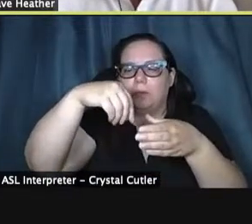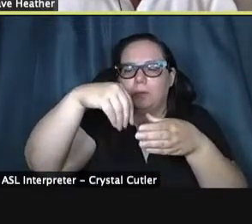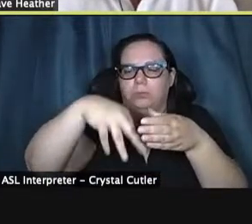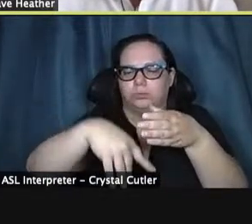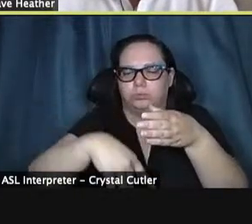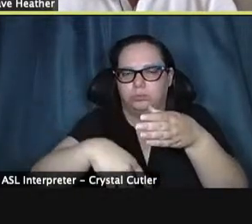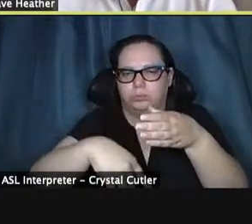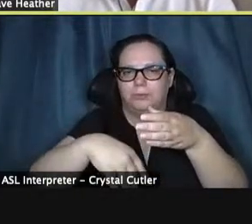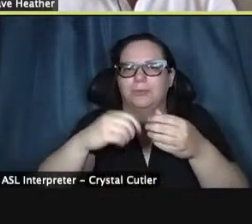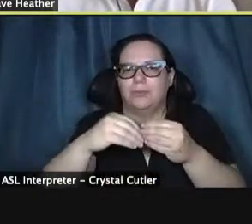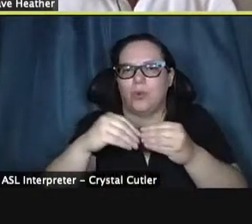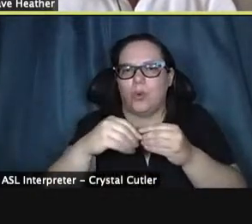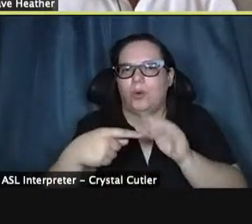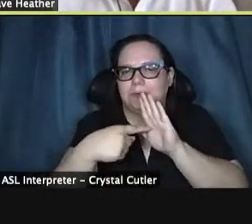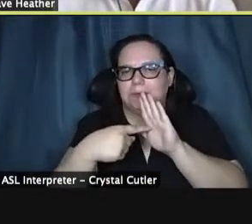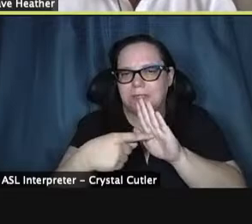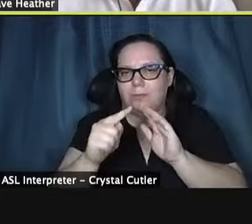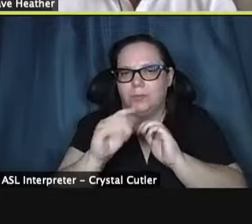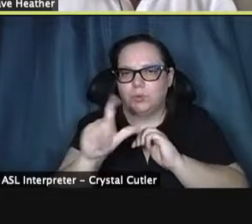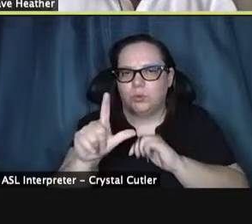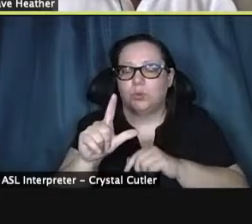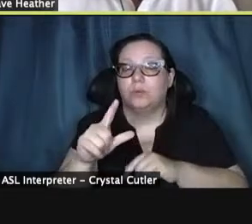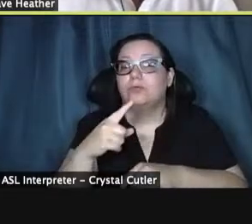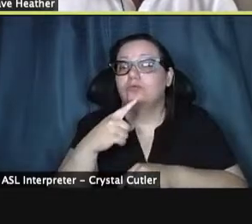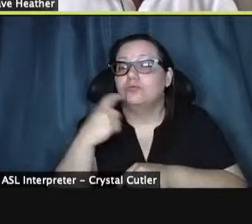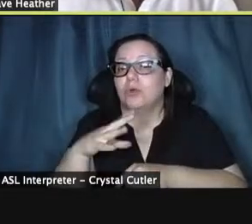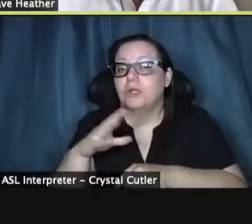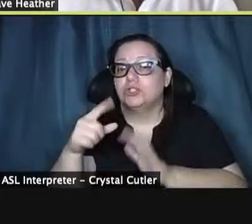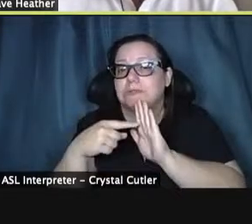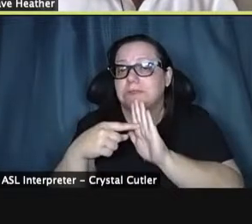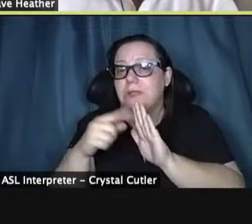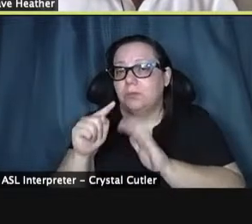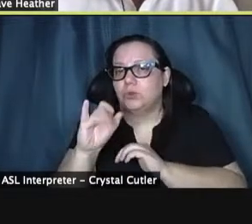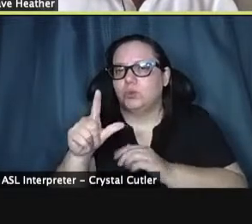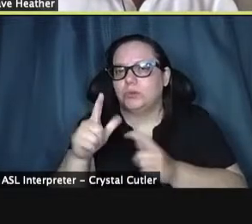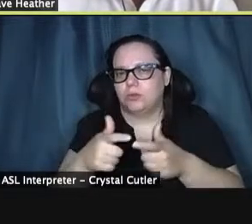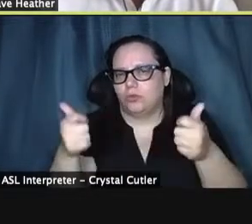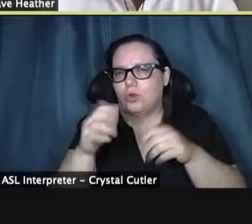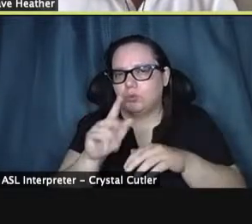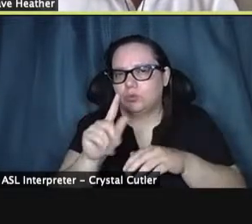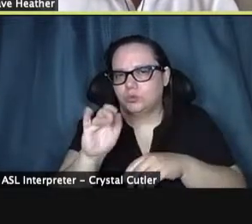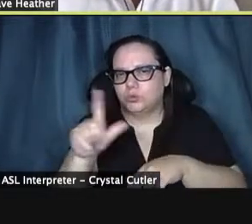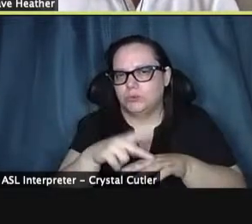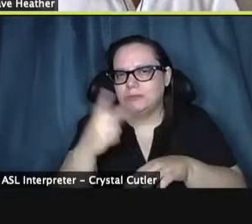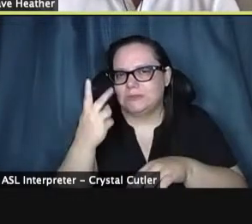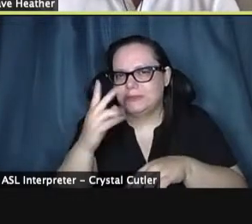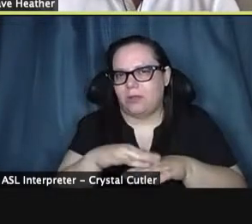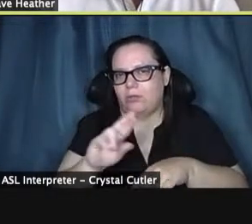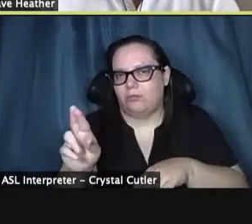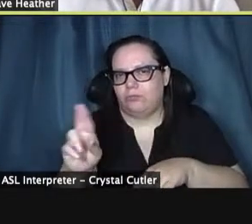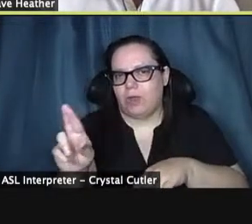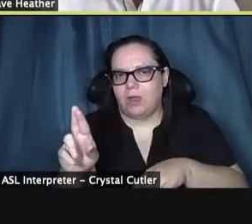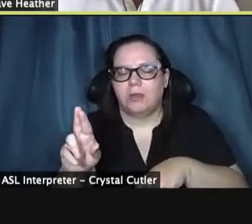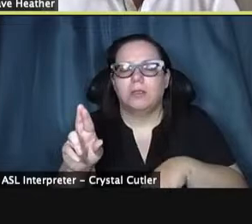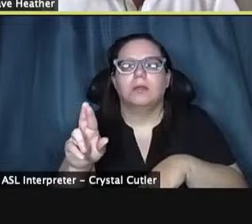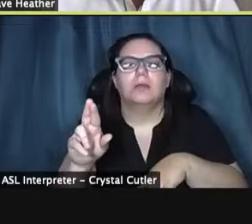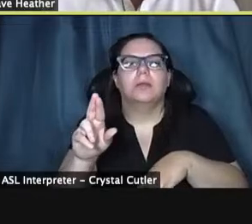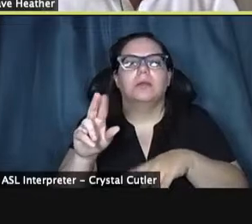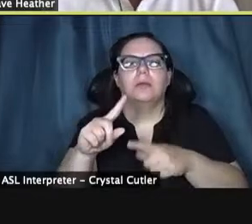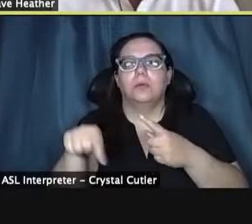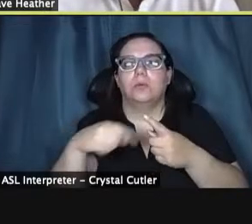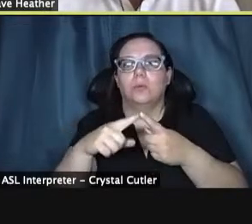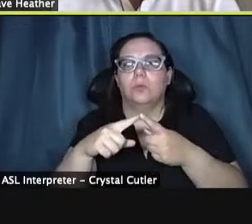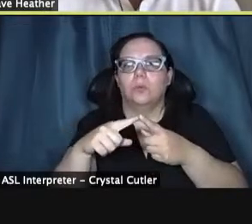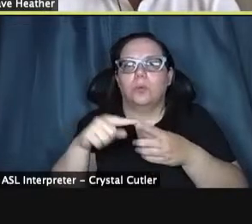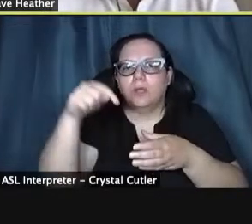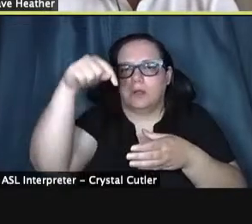deployed. The Russian sampling tool is the larger tool you can see on the right-hand side. And once we've reached the depth